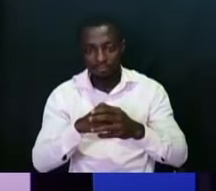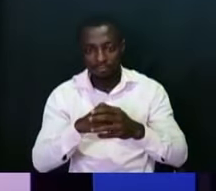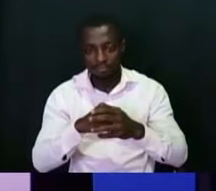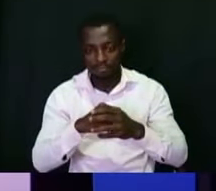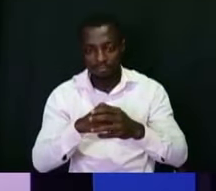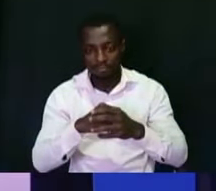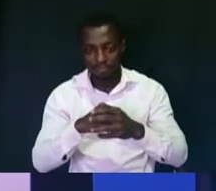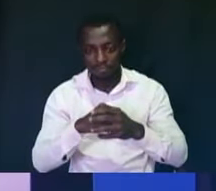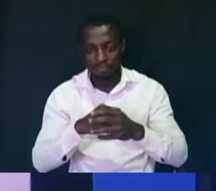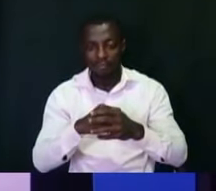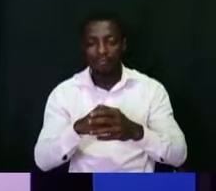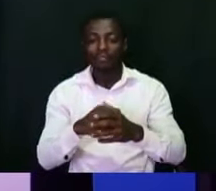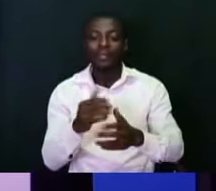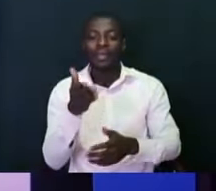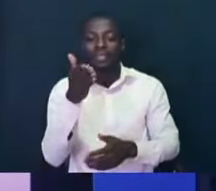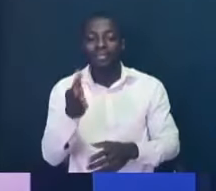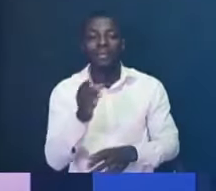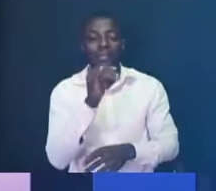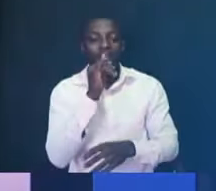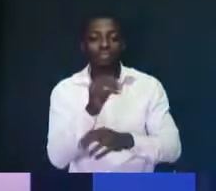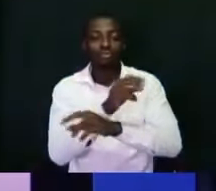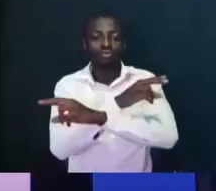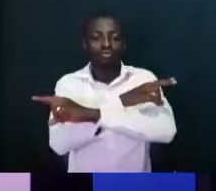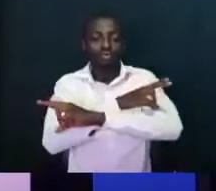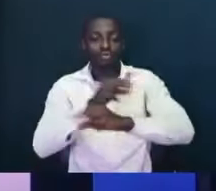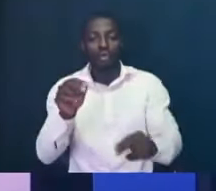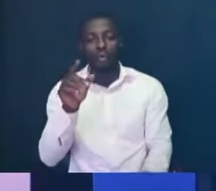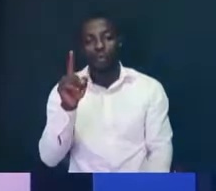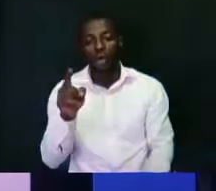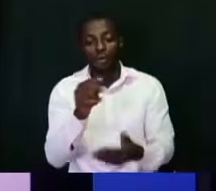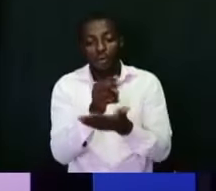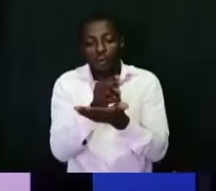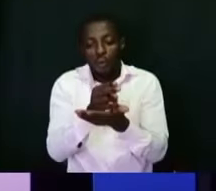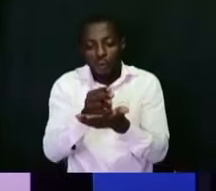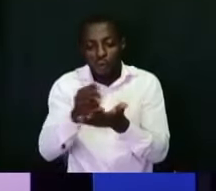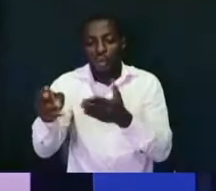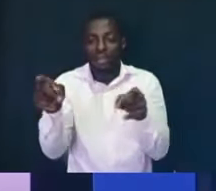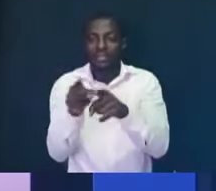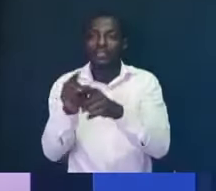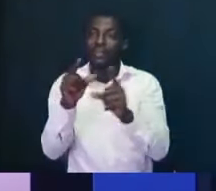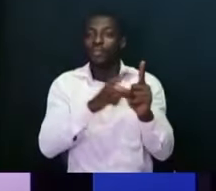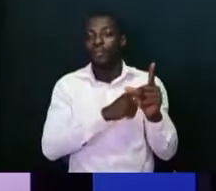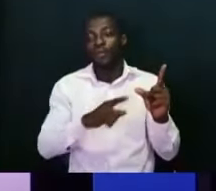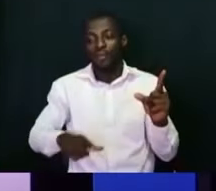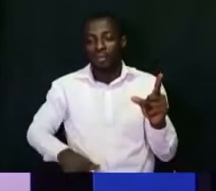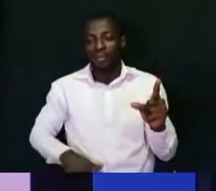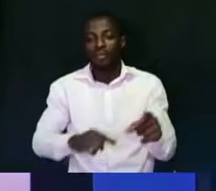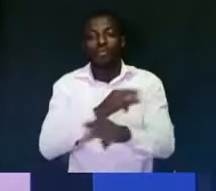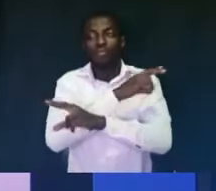There is no one holy like the Lord. There is no one besides